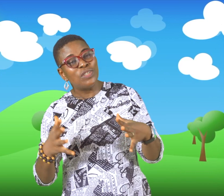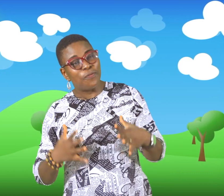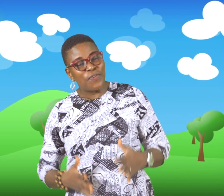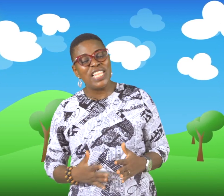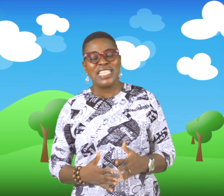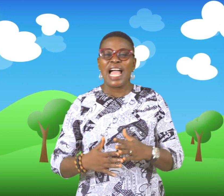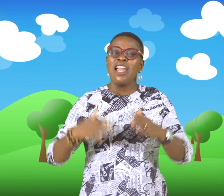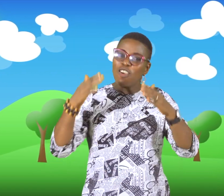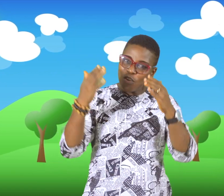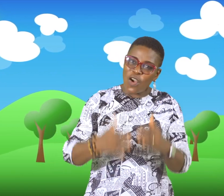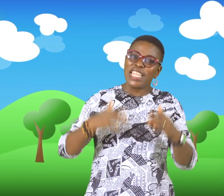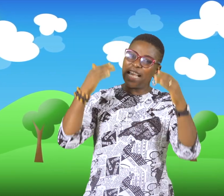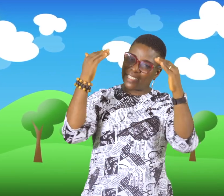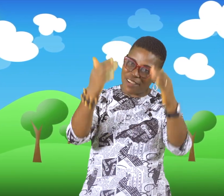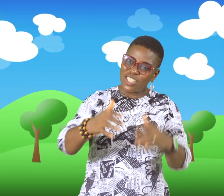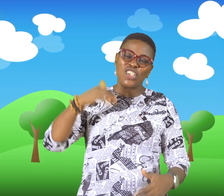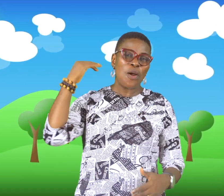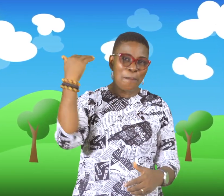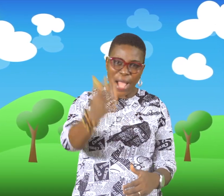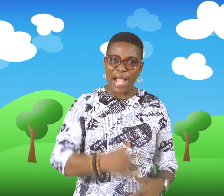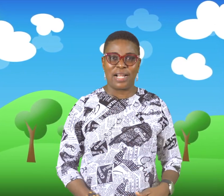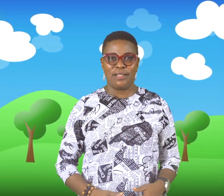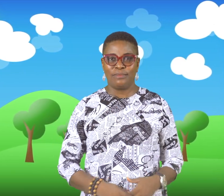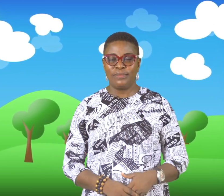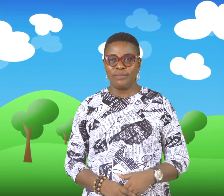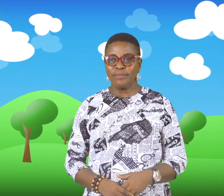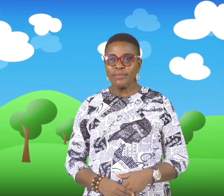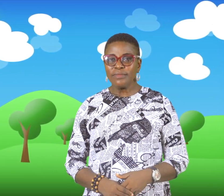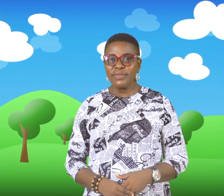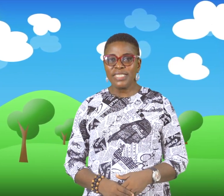have a good feeling that God has got your back.